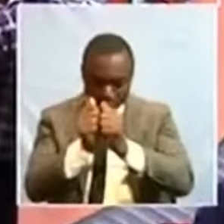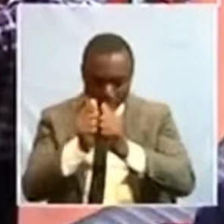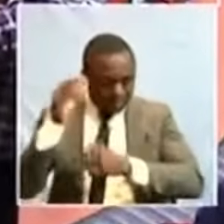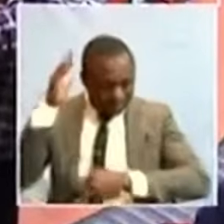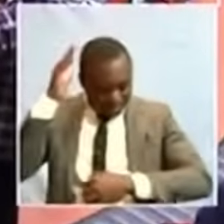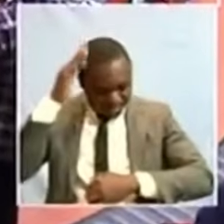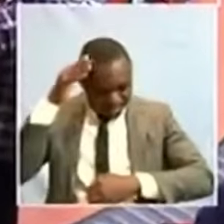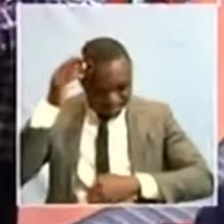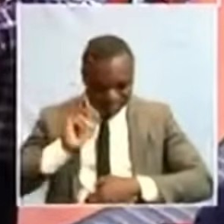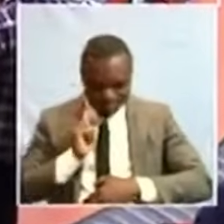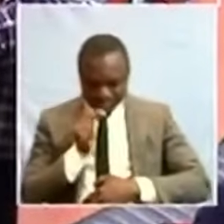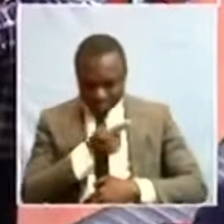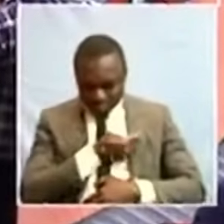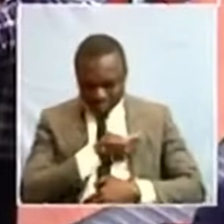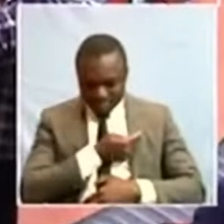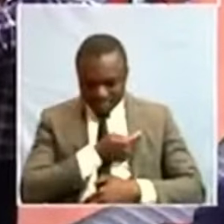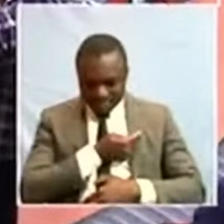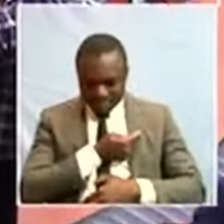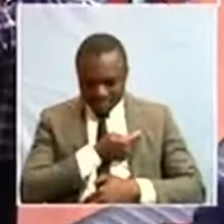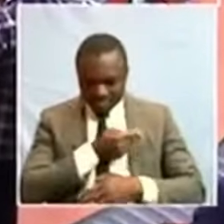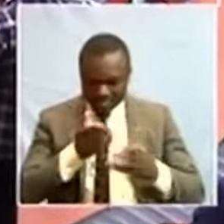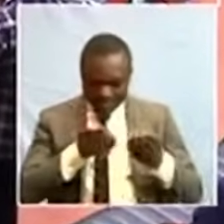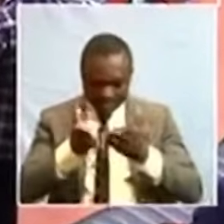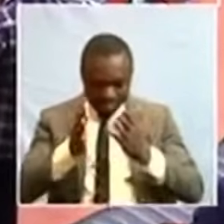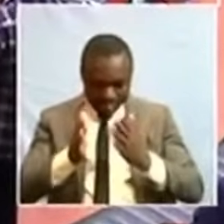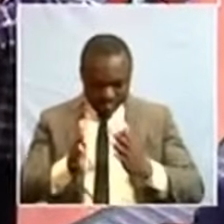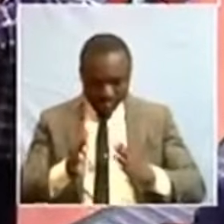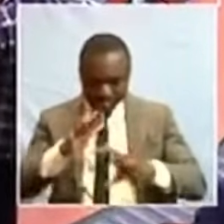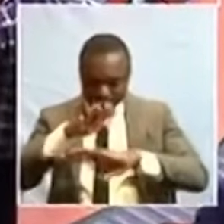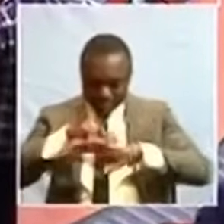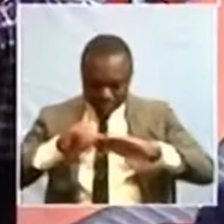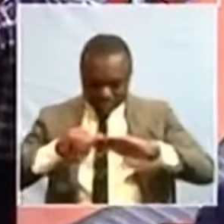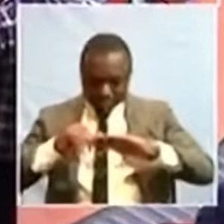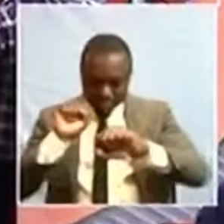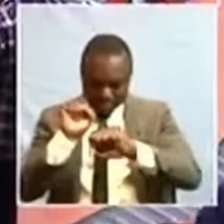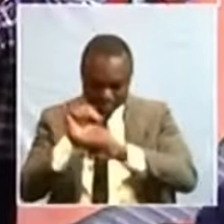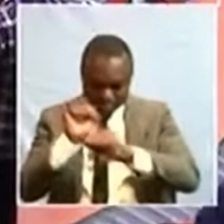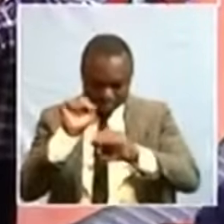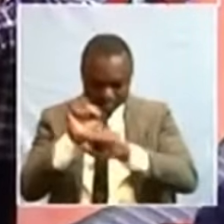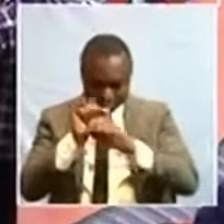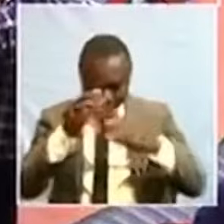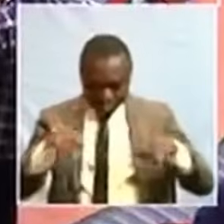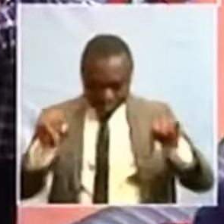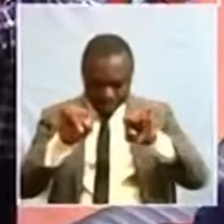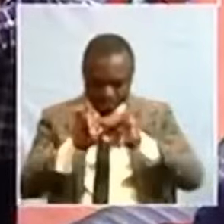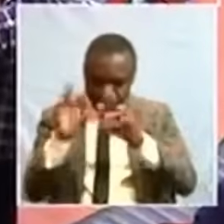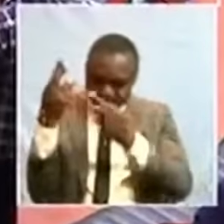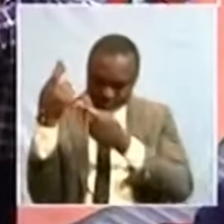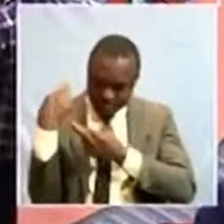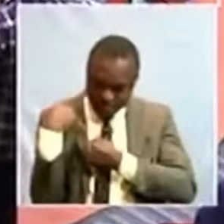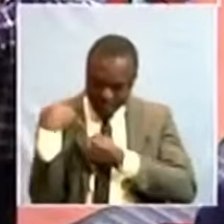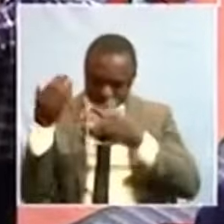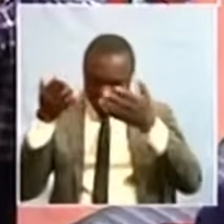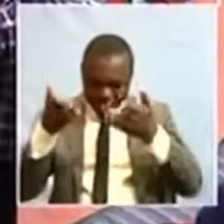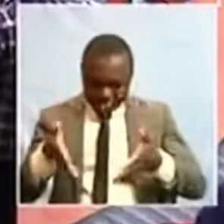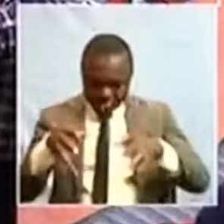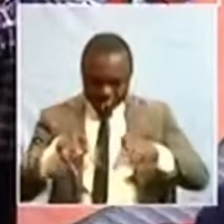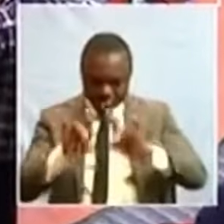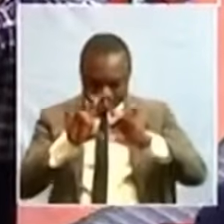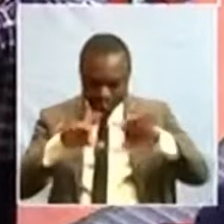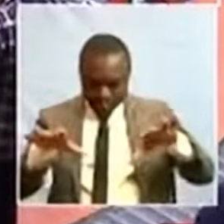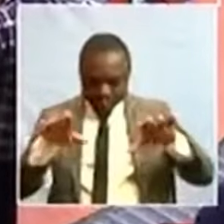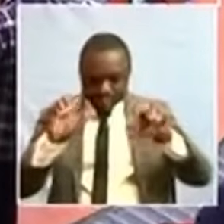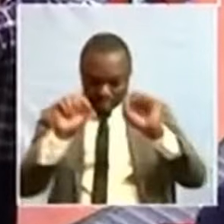abundant favor us, your servants, whom you have been pleased to call to the performance of such important responsibilities in this